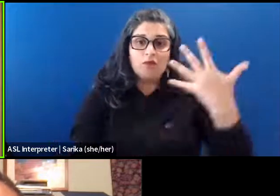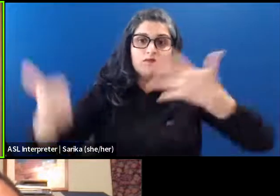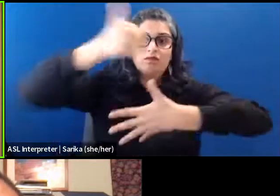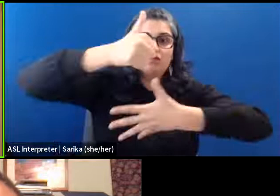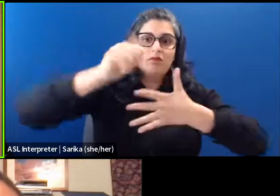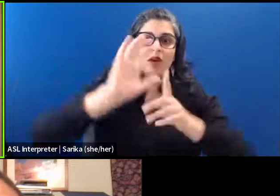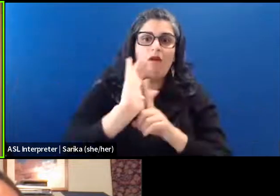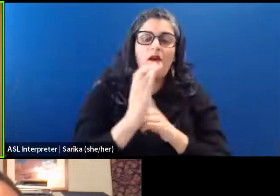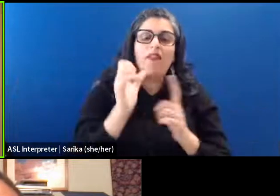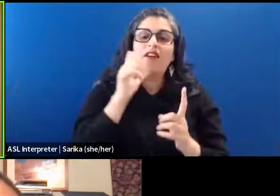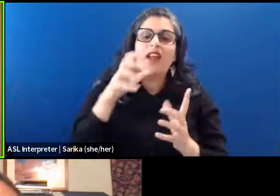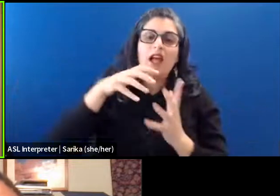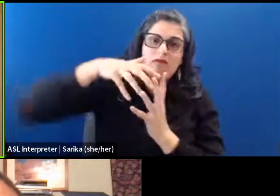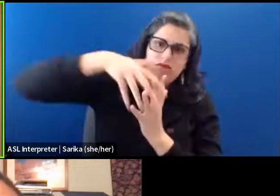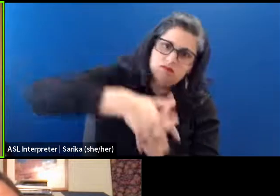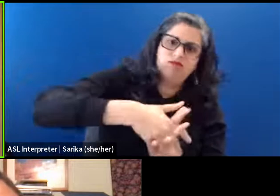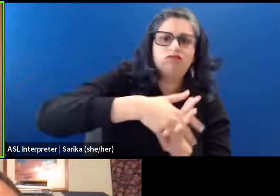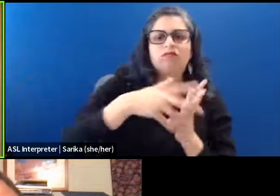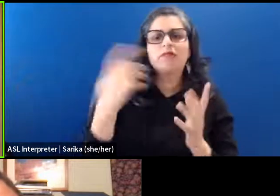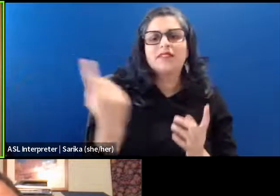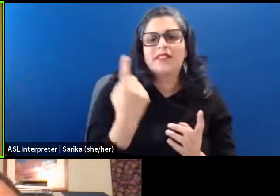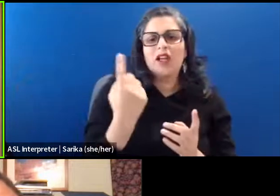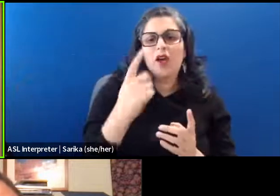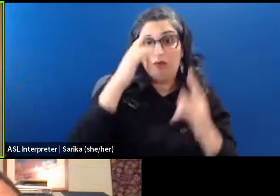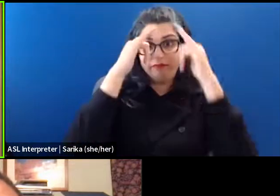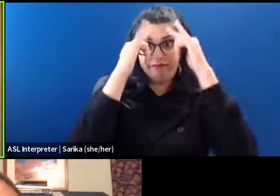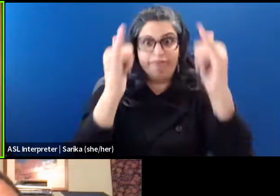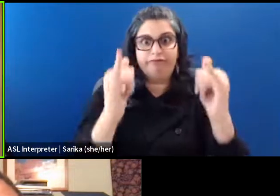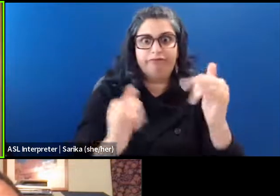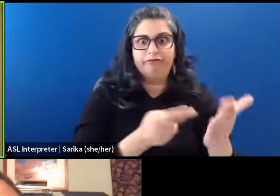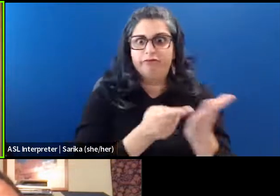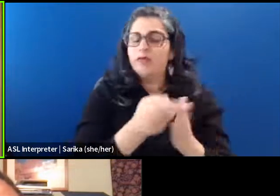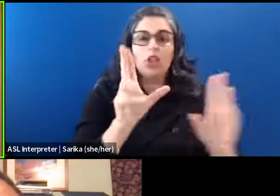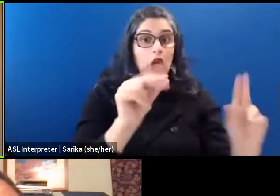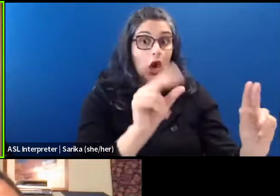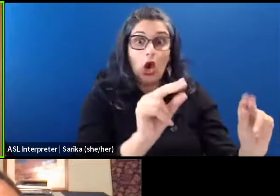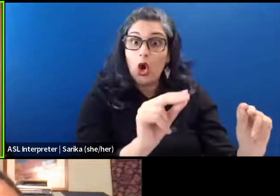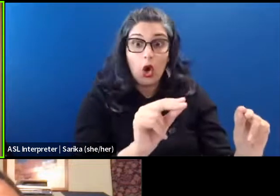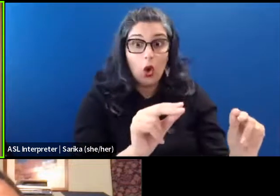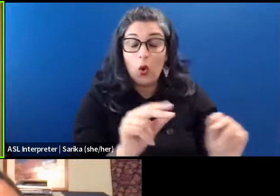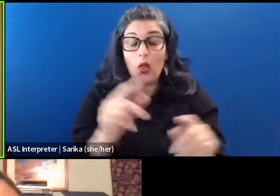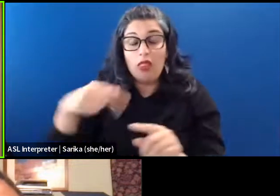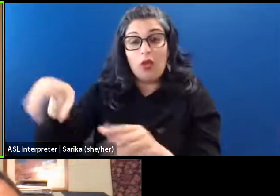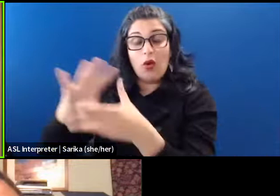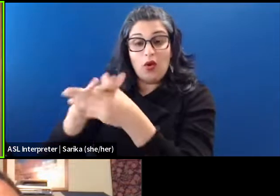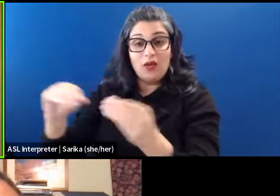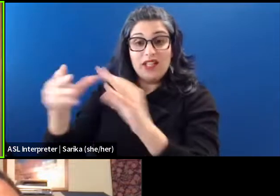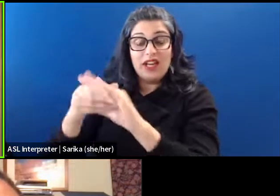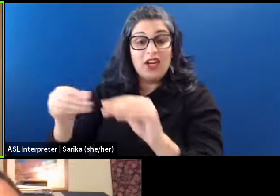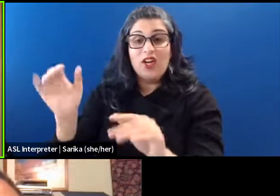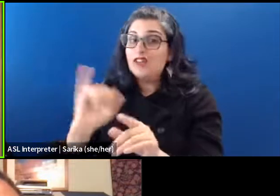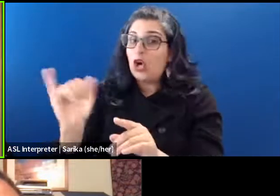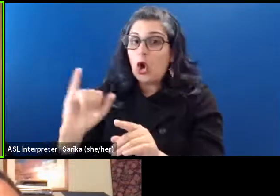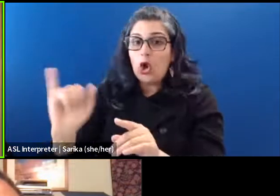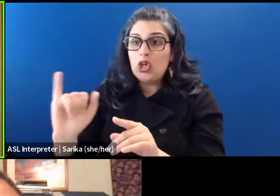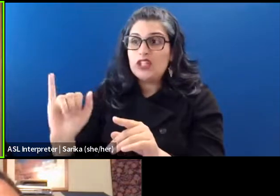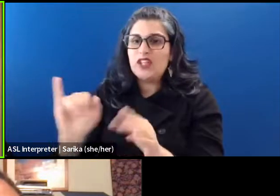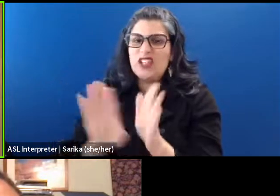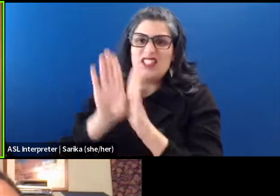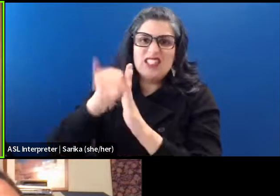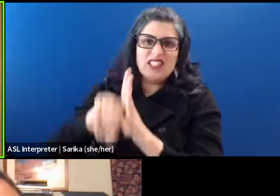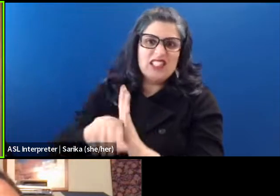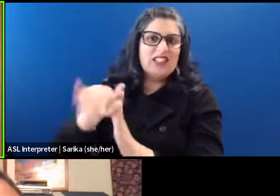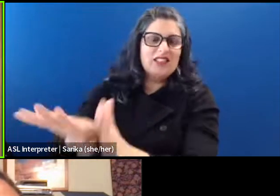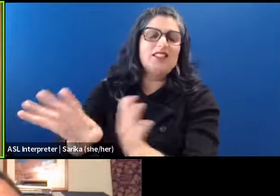rooted in some kind of permanent truth, that those narratives too are unstable. So yes, this is